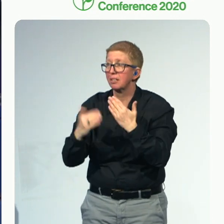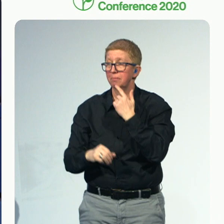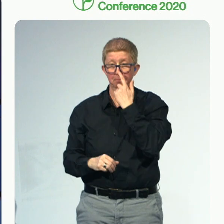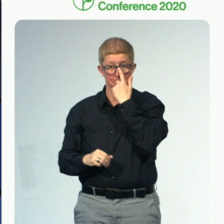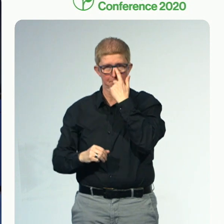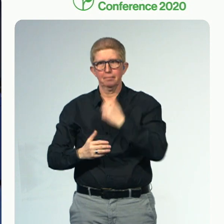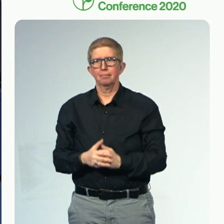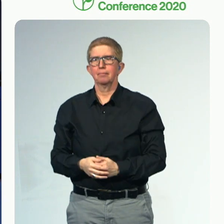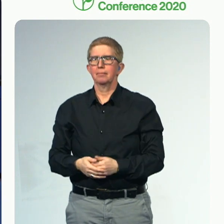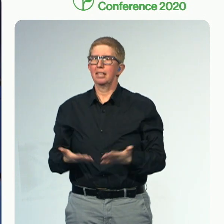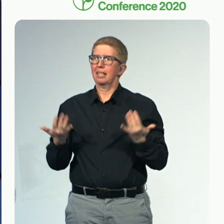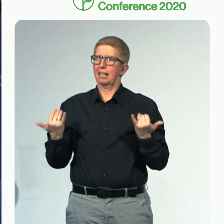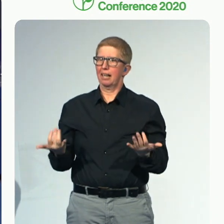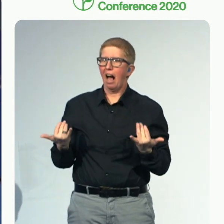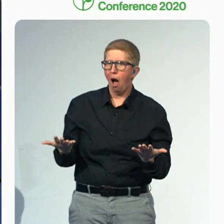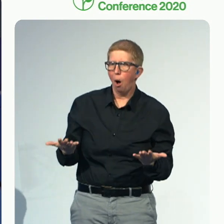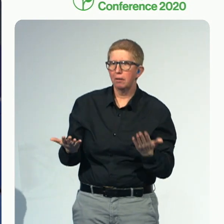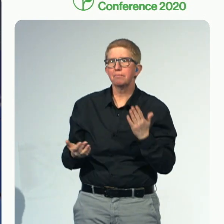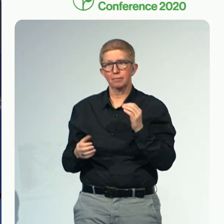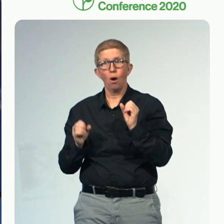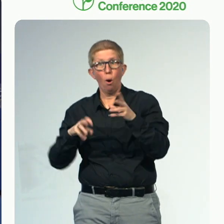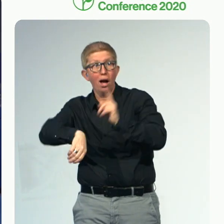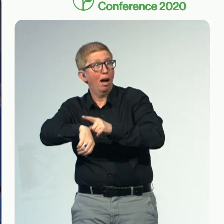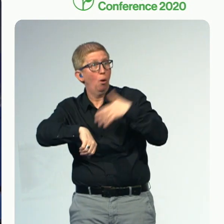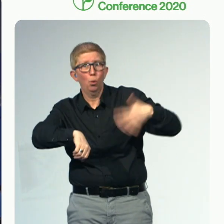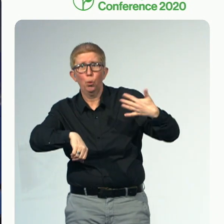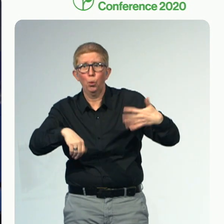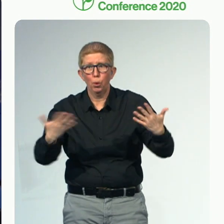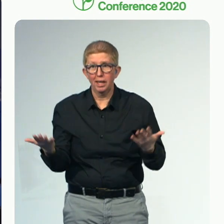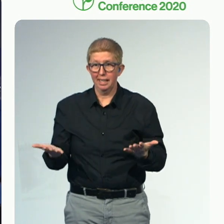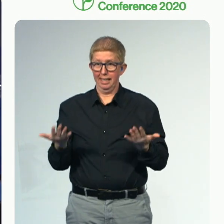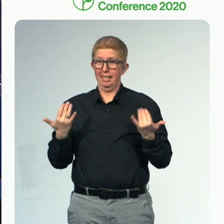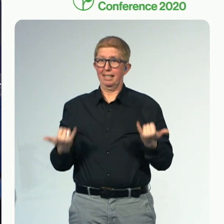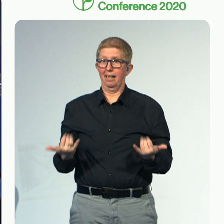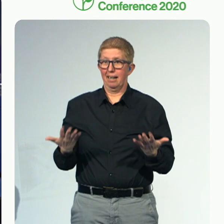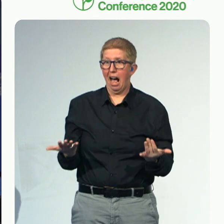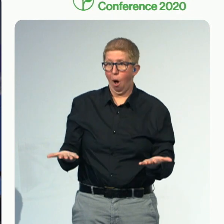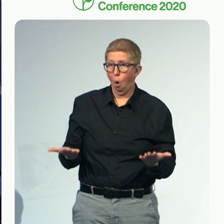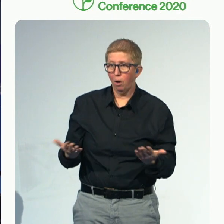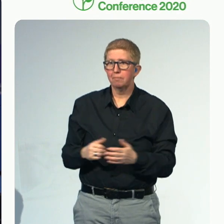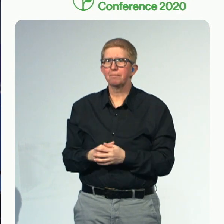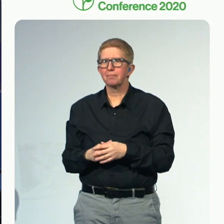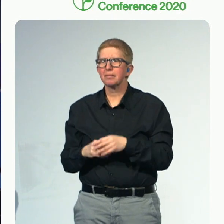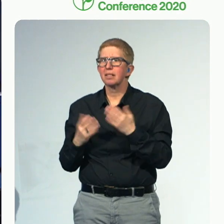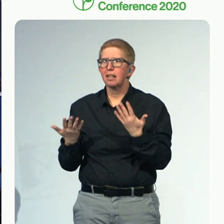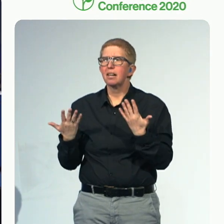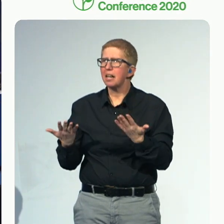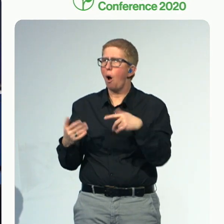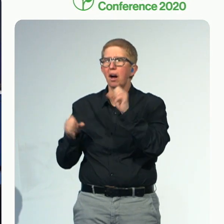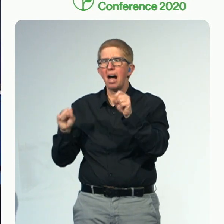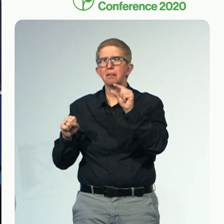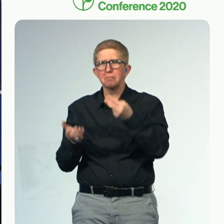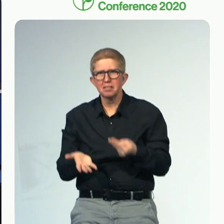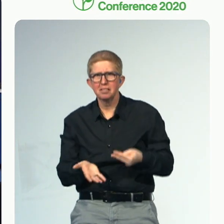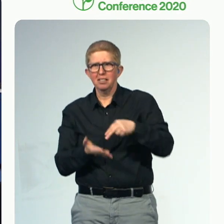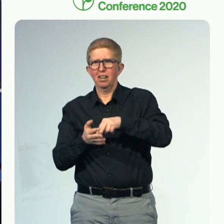Can we put this mic on? Okay, guys, we are now going to just get some time to stretch those bodies, grab